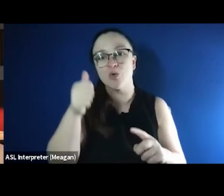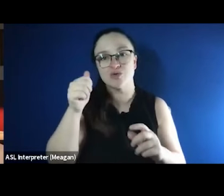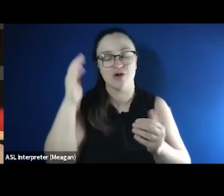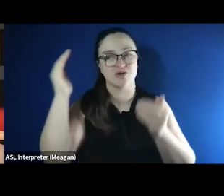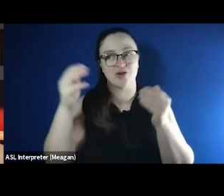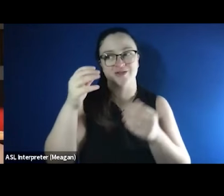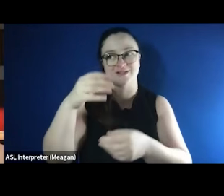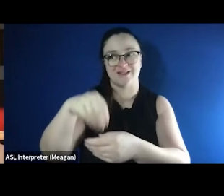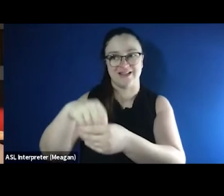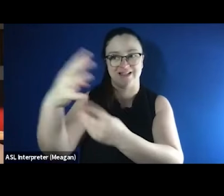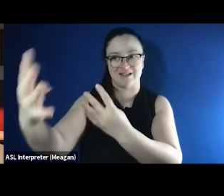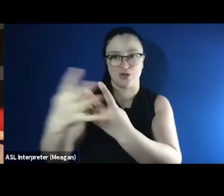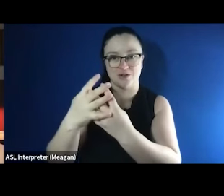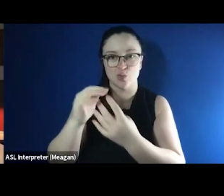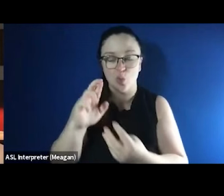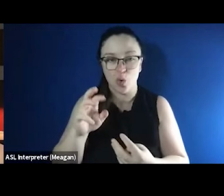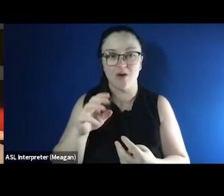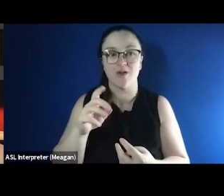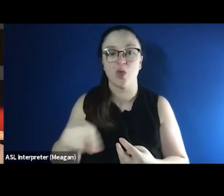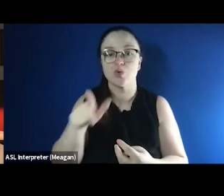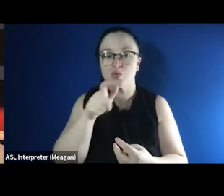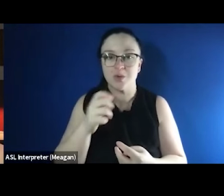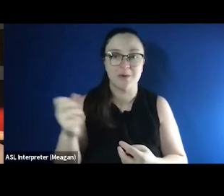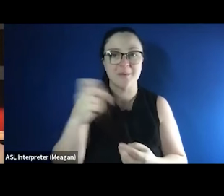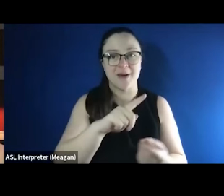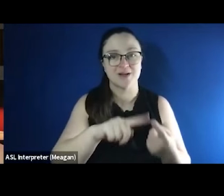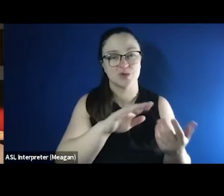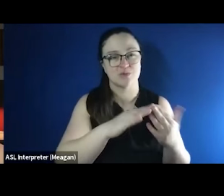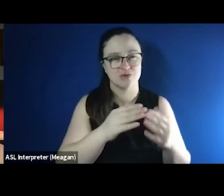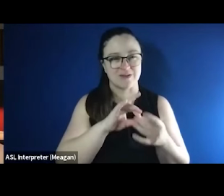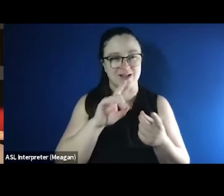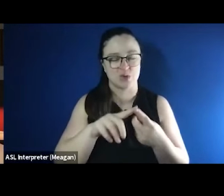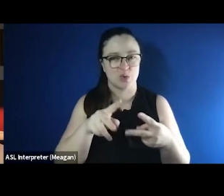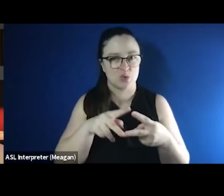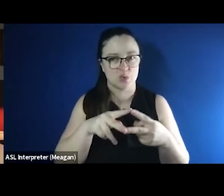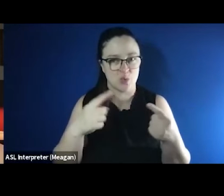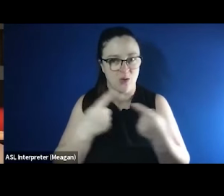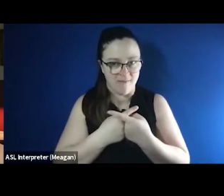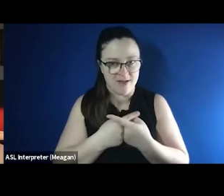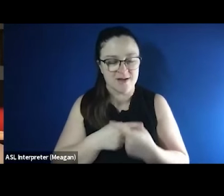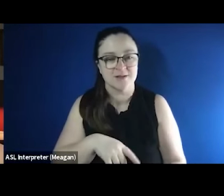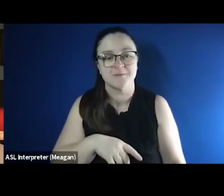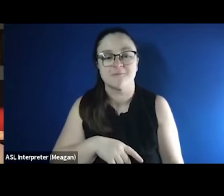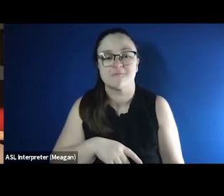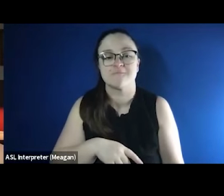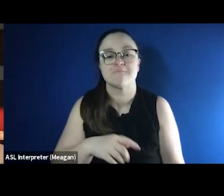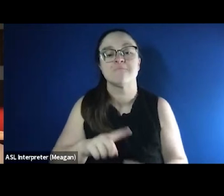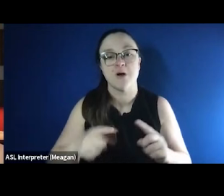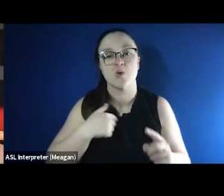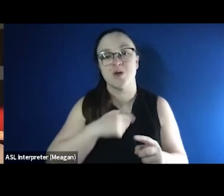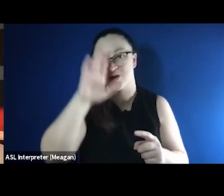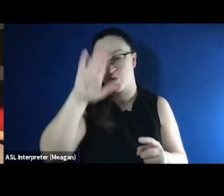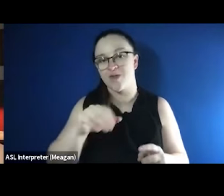correctional settings or those navigating reentry in terms of these two conflicts. But we do know that there are older adults who have